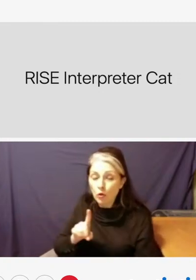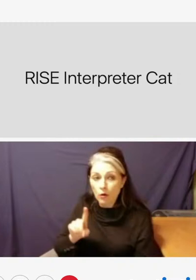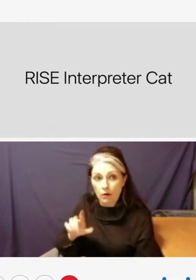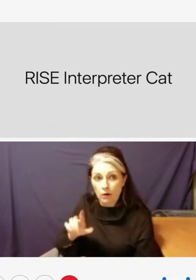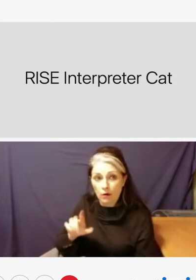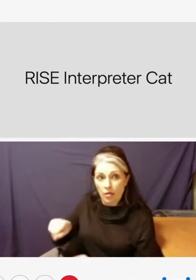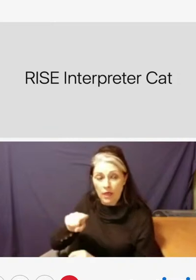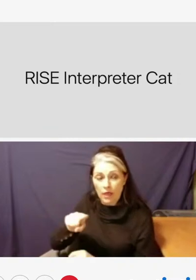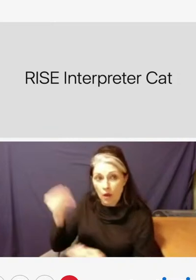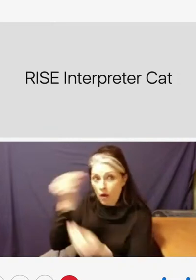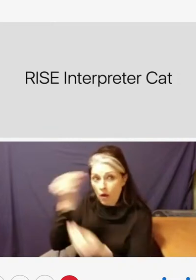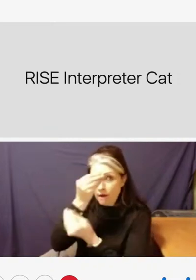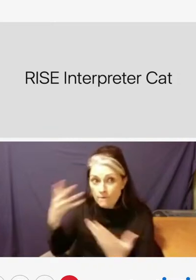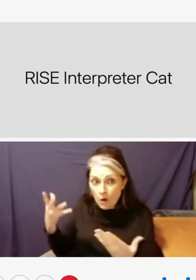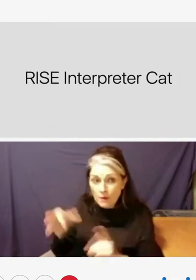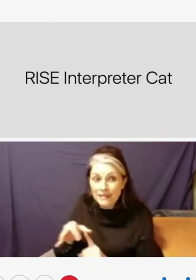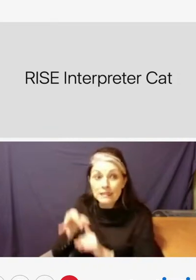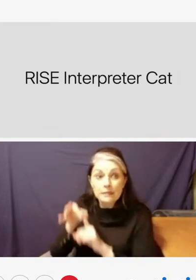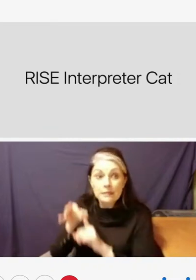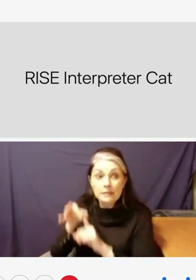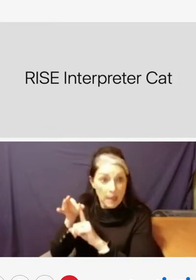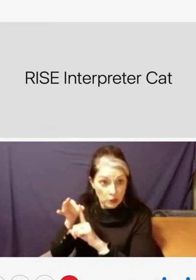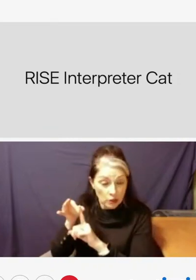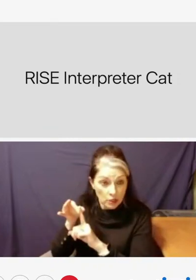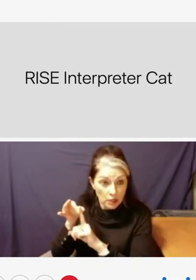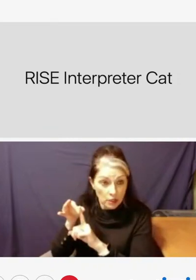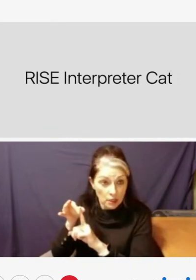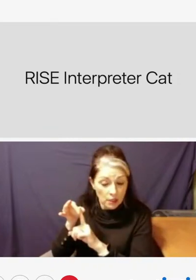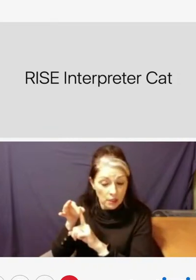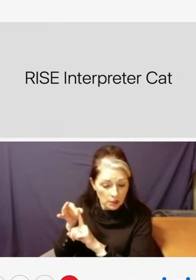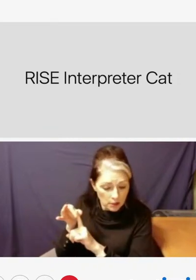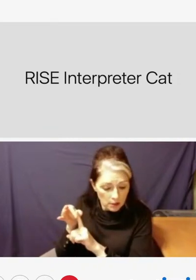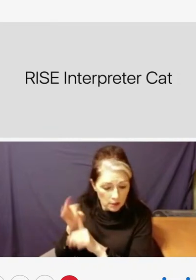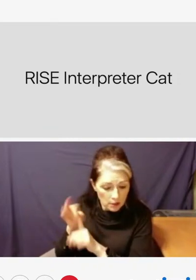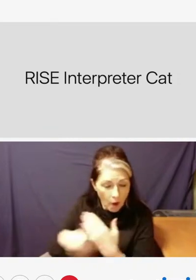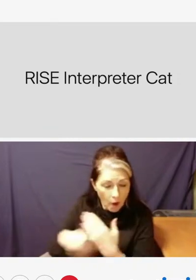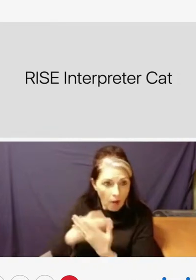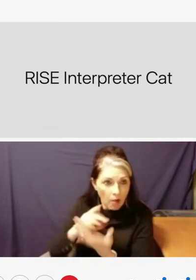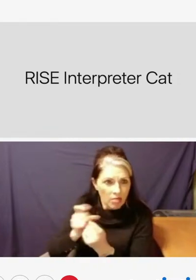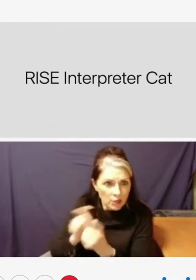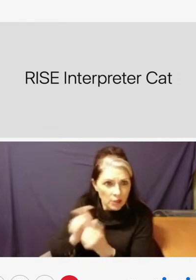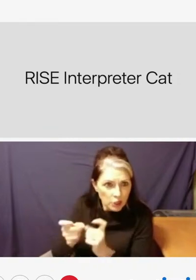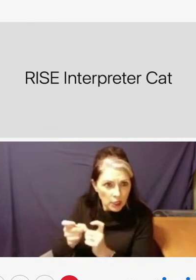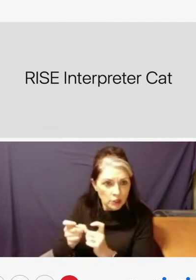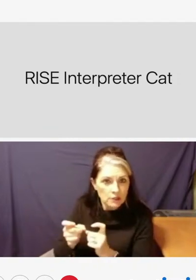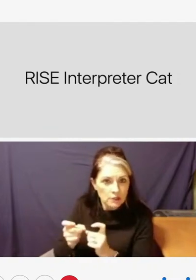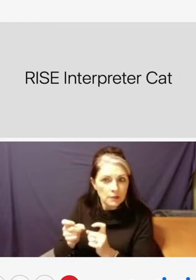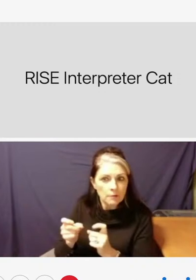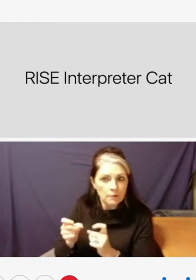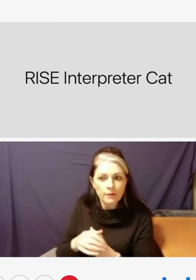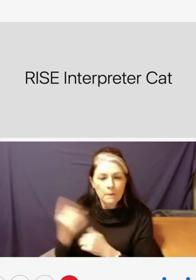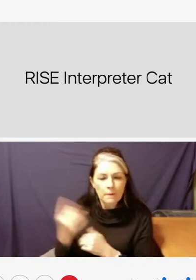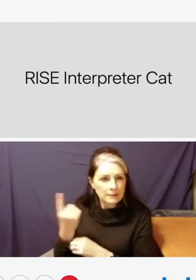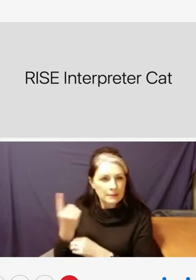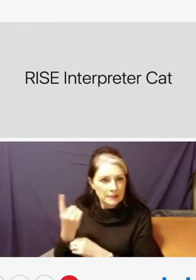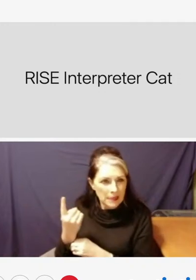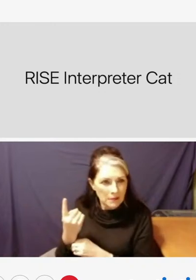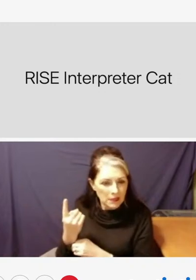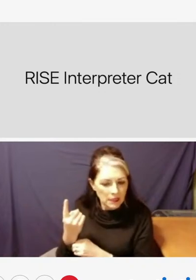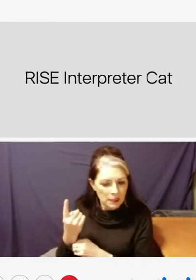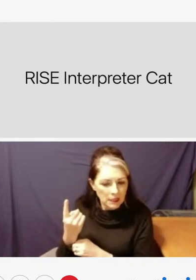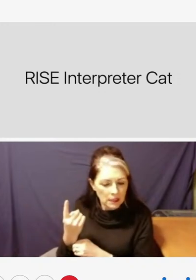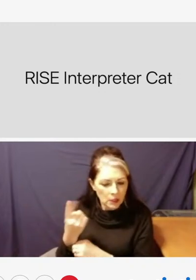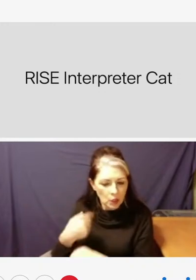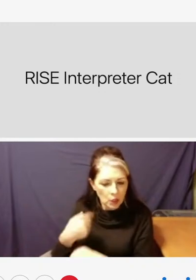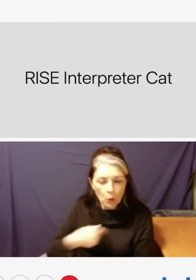especially the the I mean all the changes but it's been uh something that we we expect for them